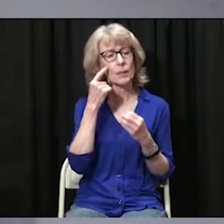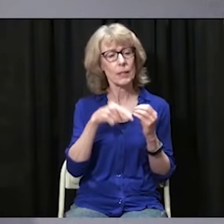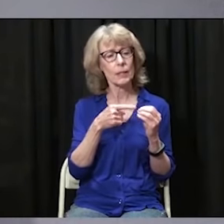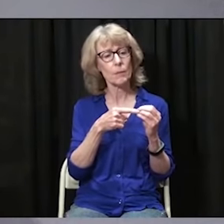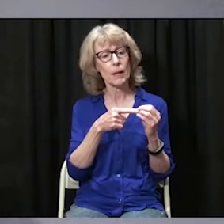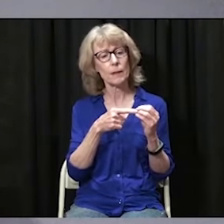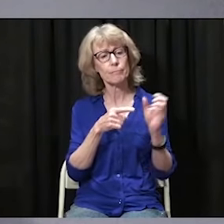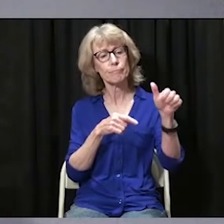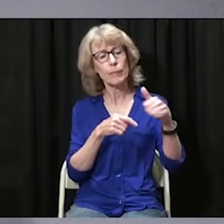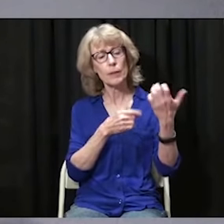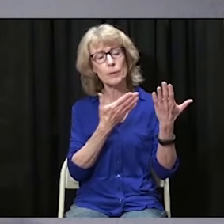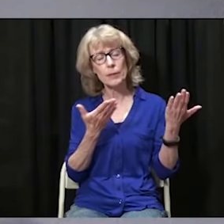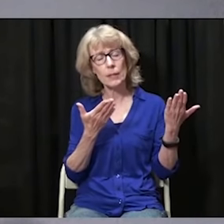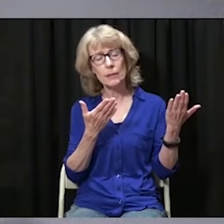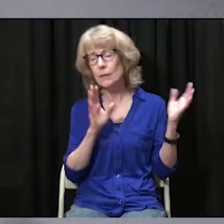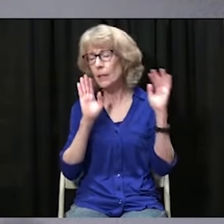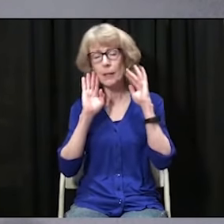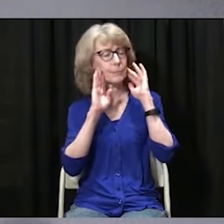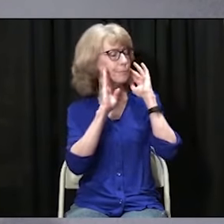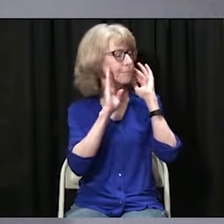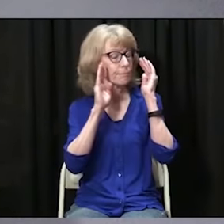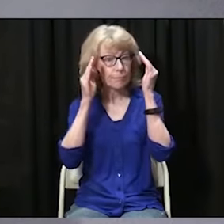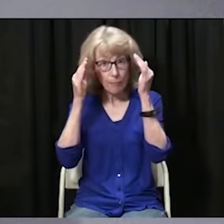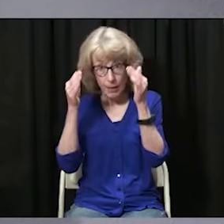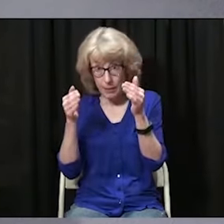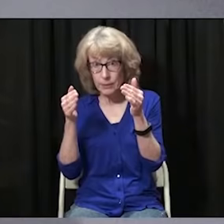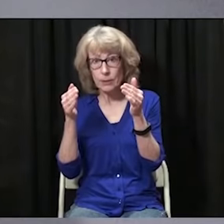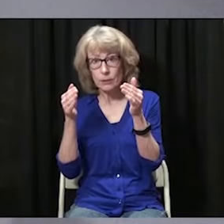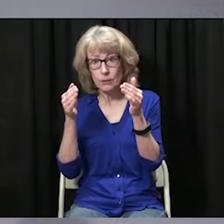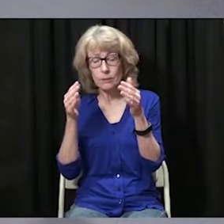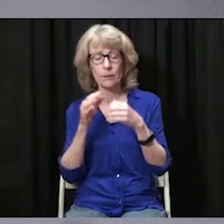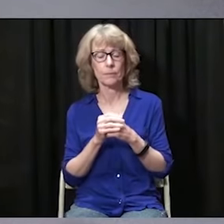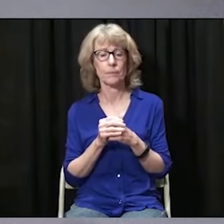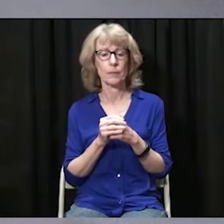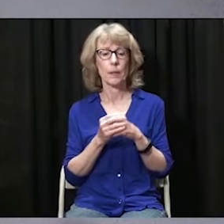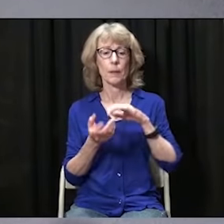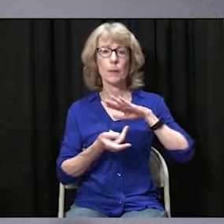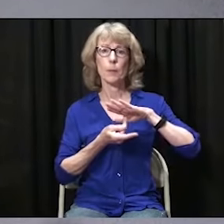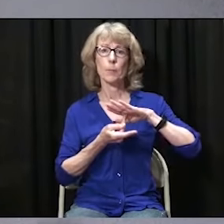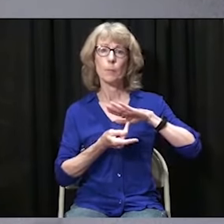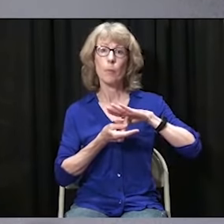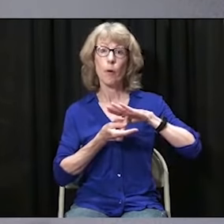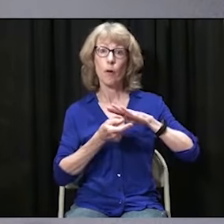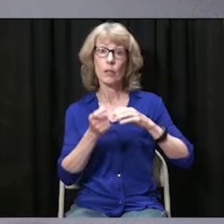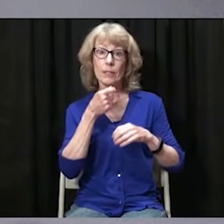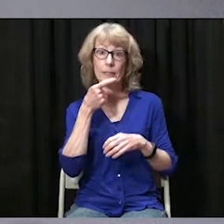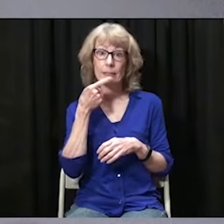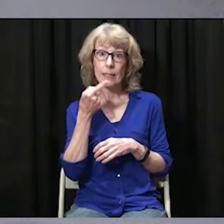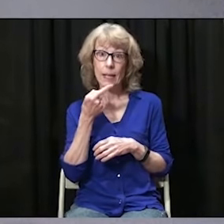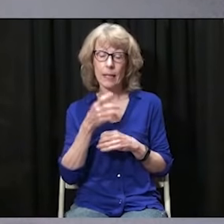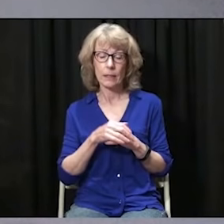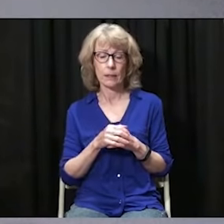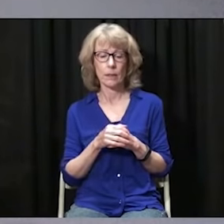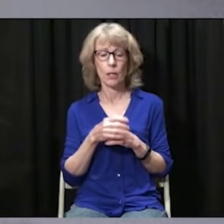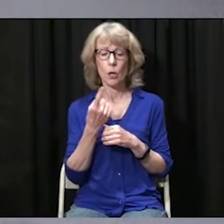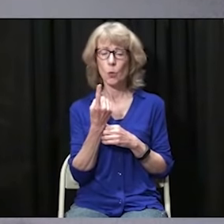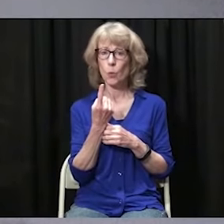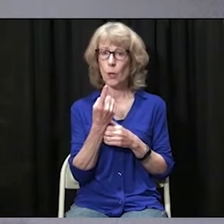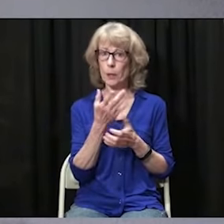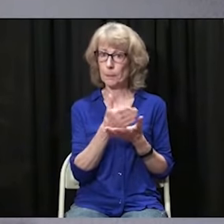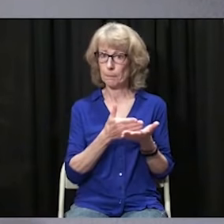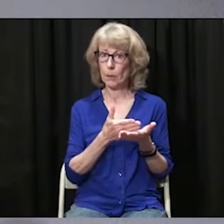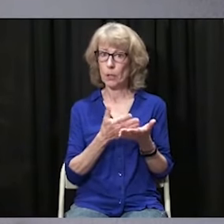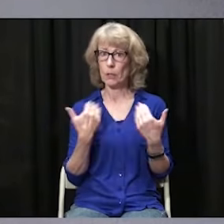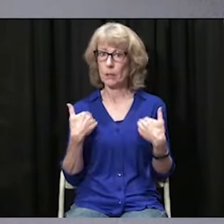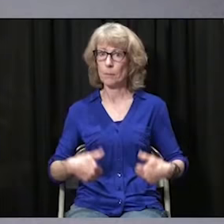in real closely for just a minute here. What Paul says is, when one part of the body suffers, every part suffers